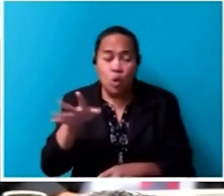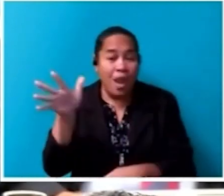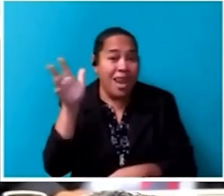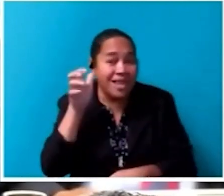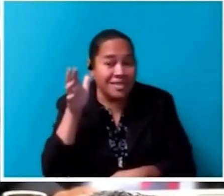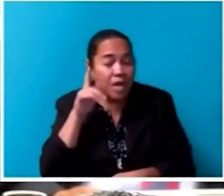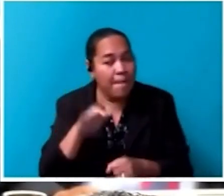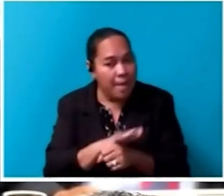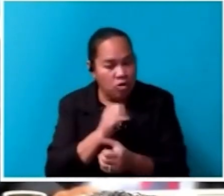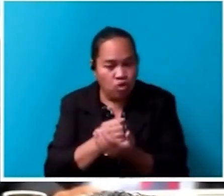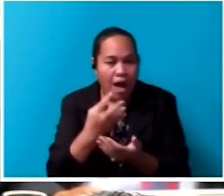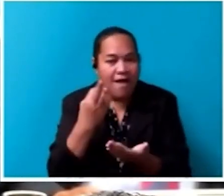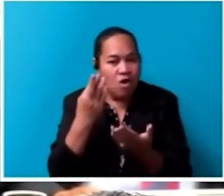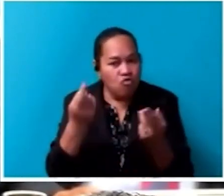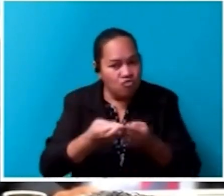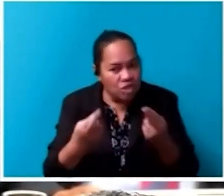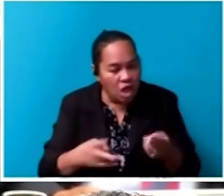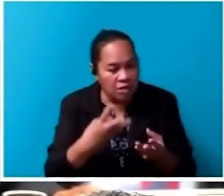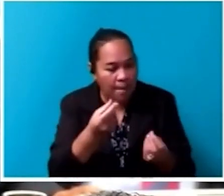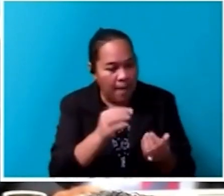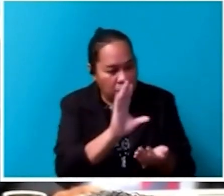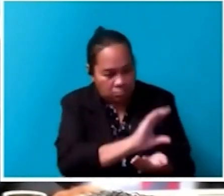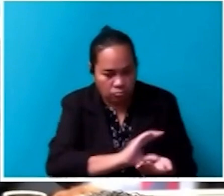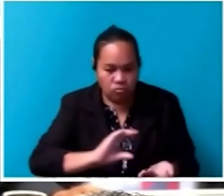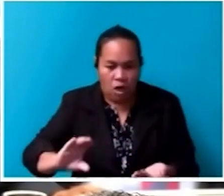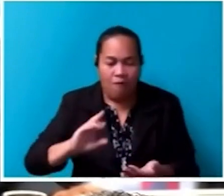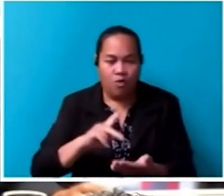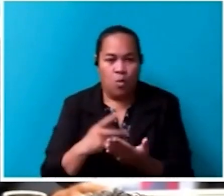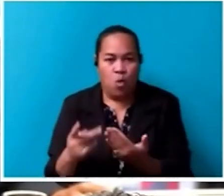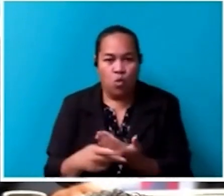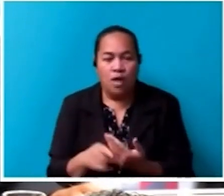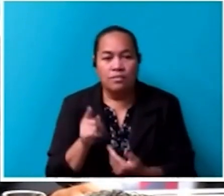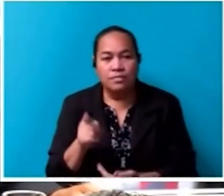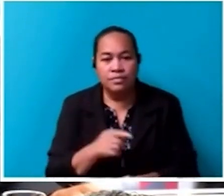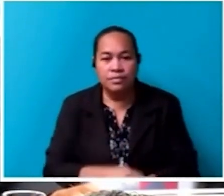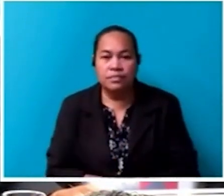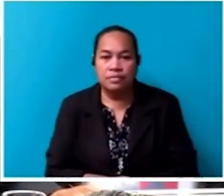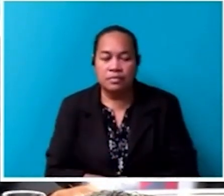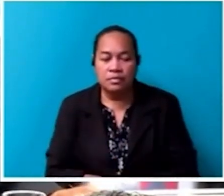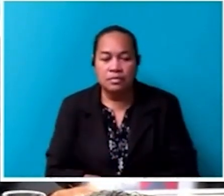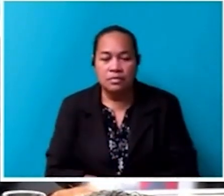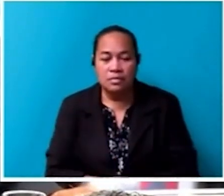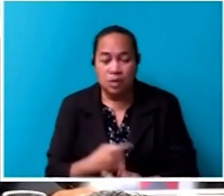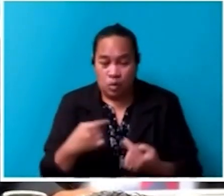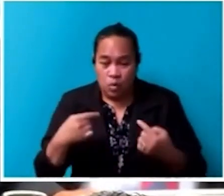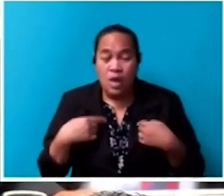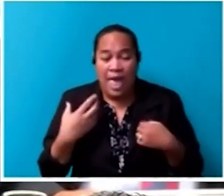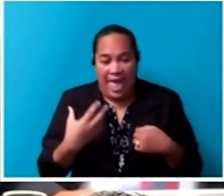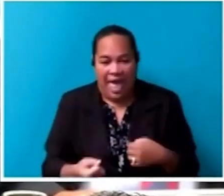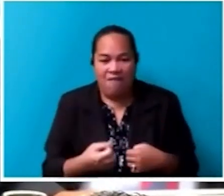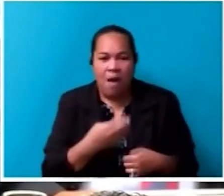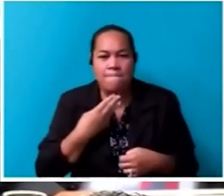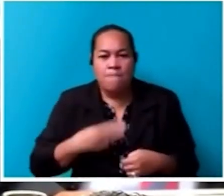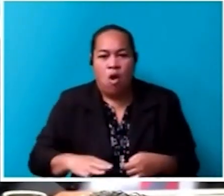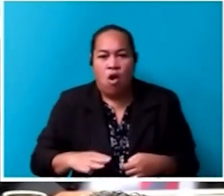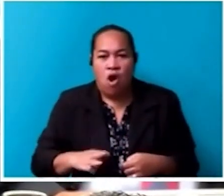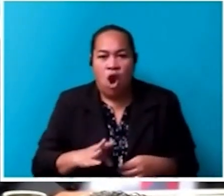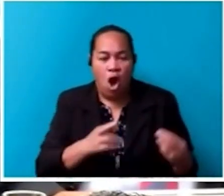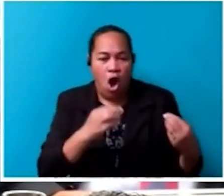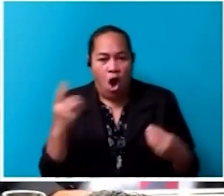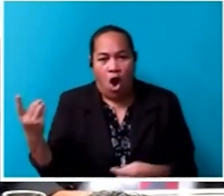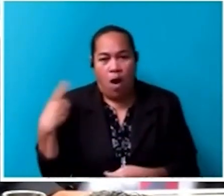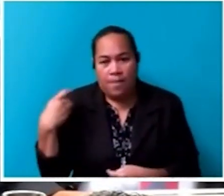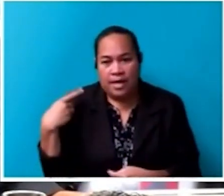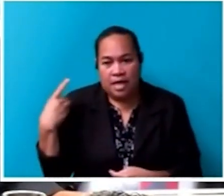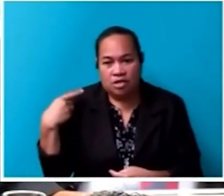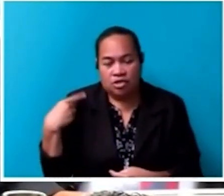make sure that he allocates resources to these sorts of programs. And we have a moral obligation to protect and uplift